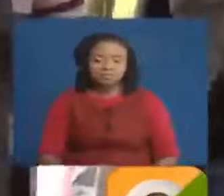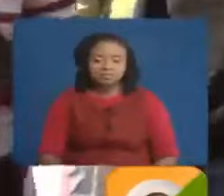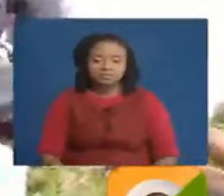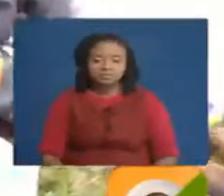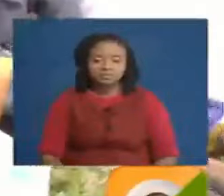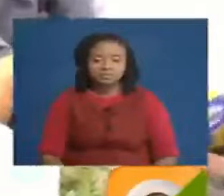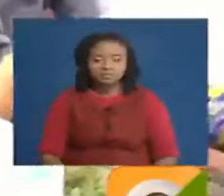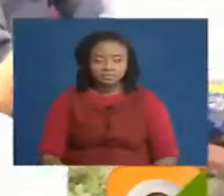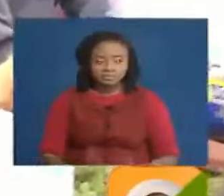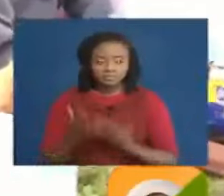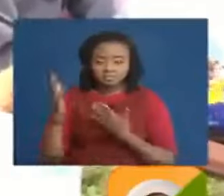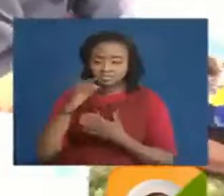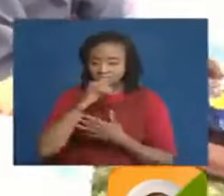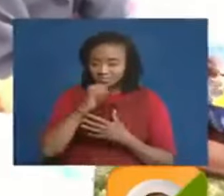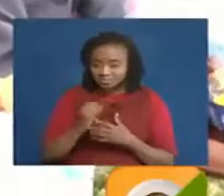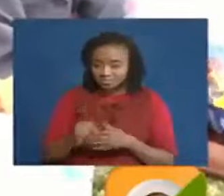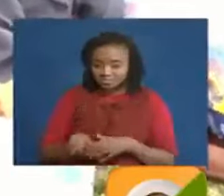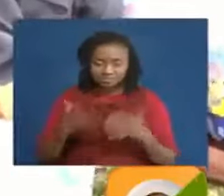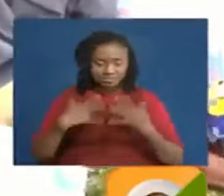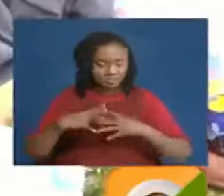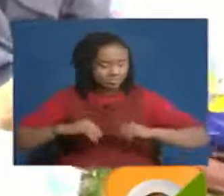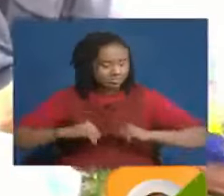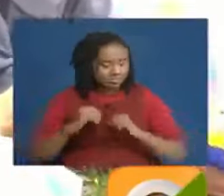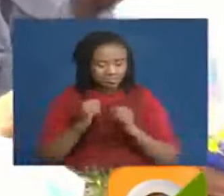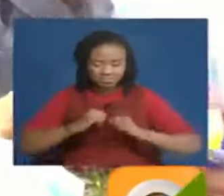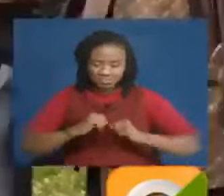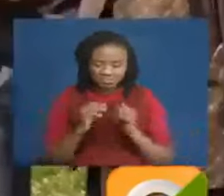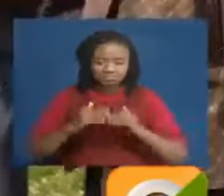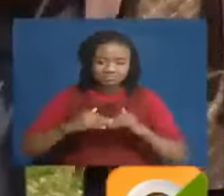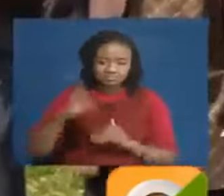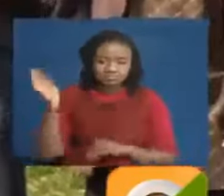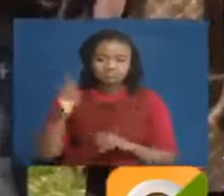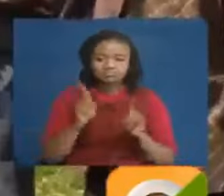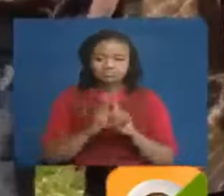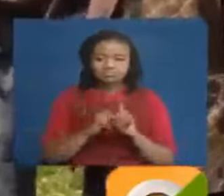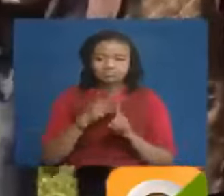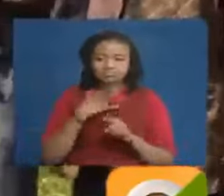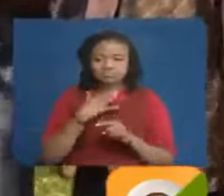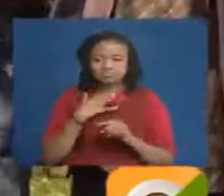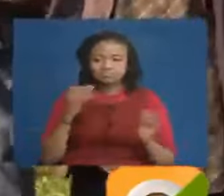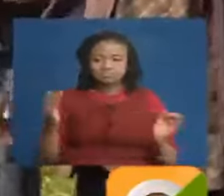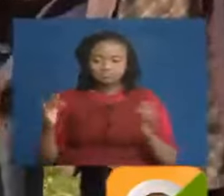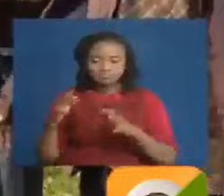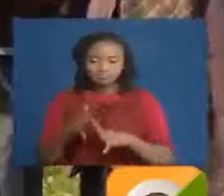The elders could not hide their joy and called for events.